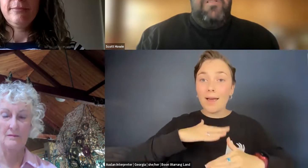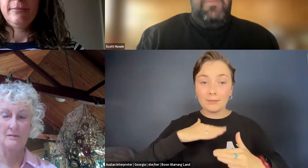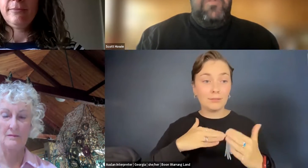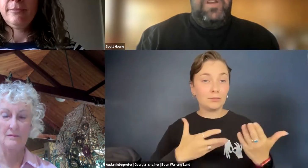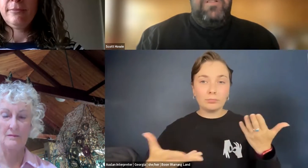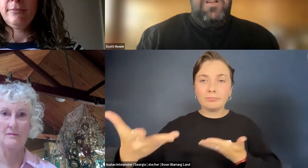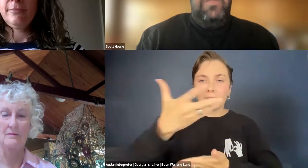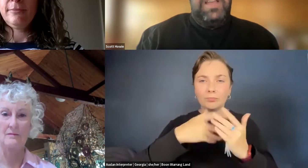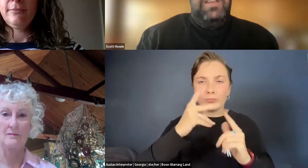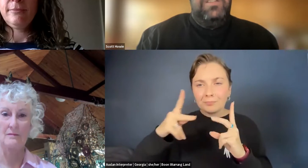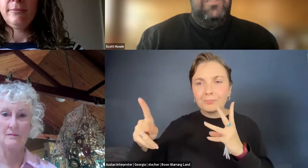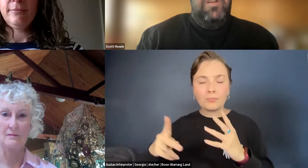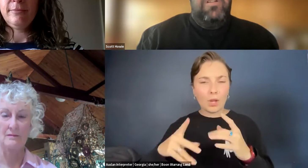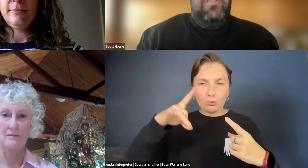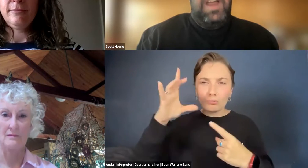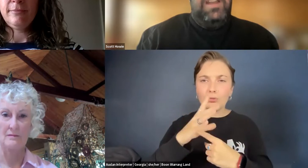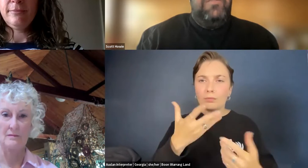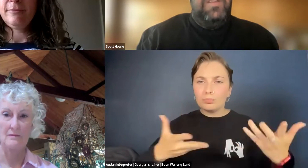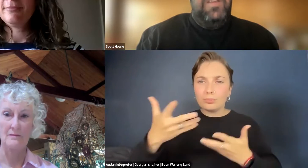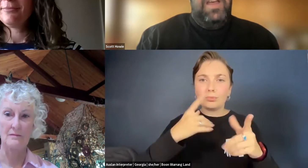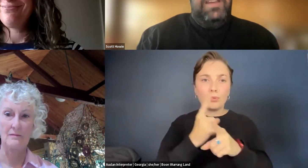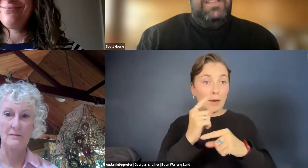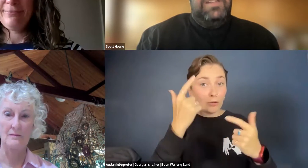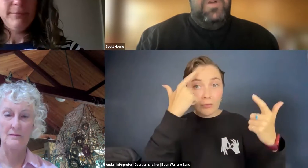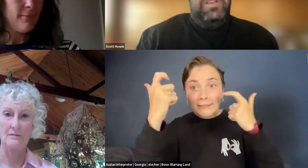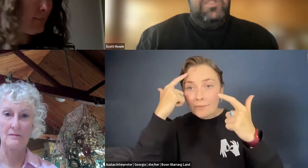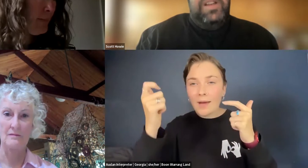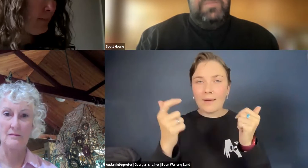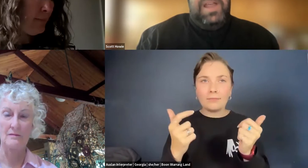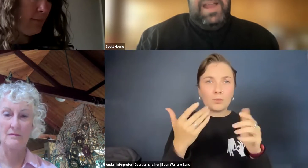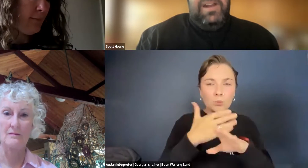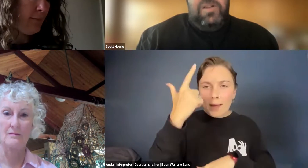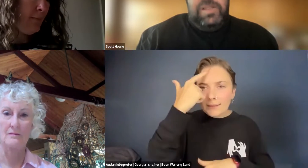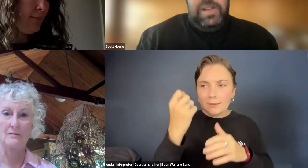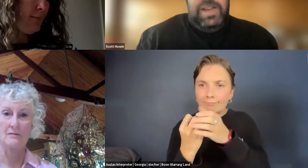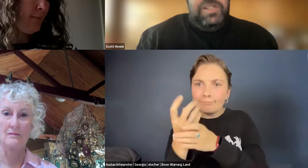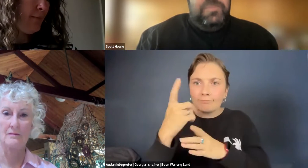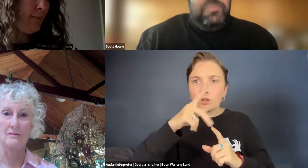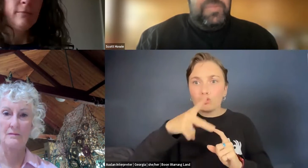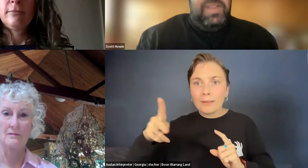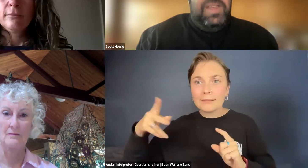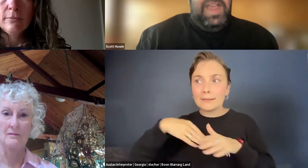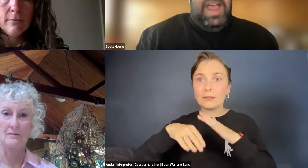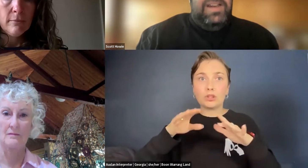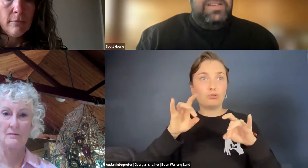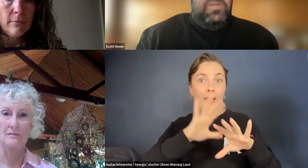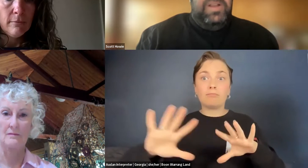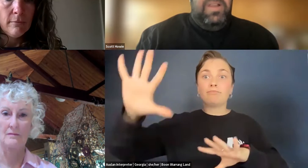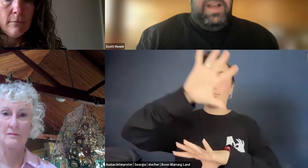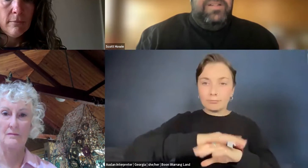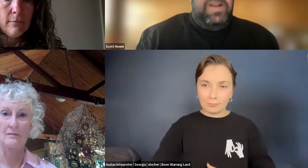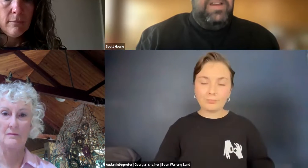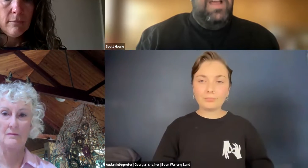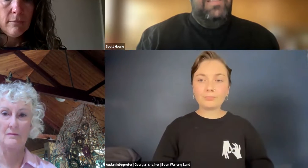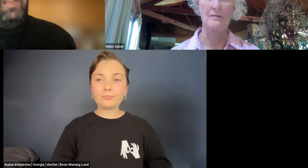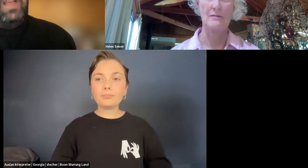curated program of critical conversations drawing on creative ideas and emerging trends playing out across the nation. And we'd